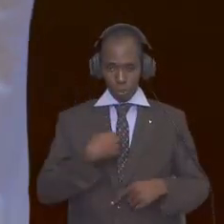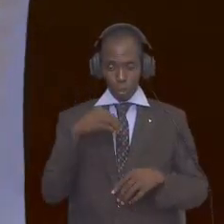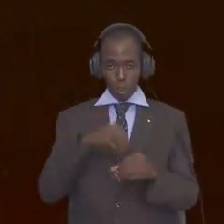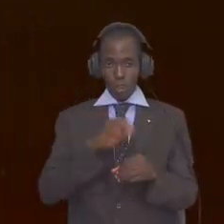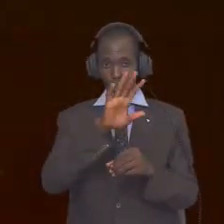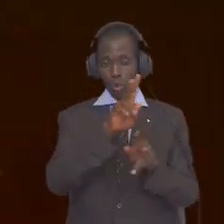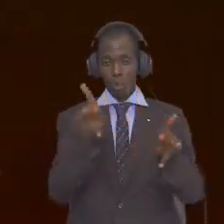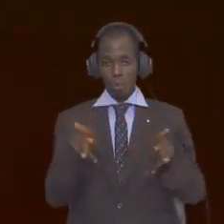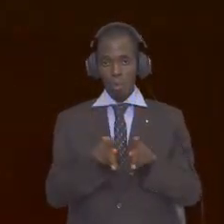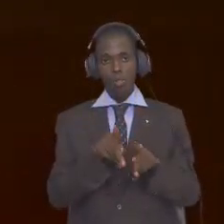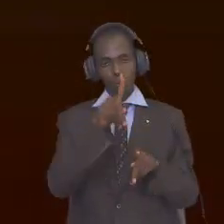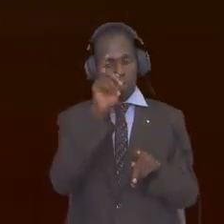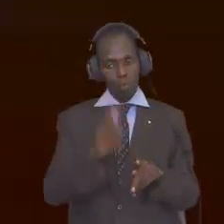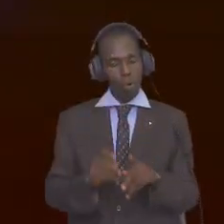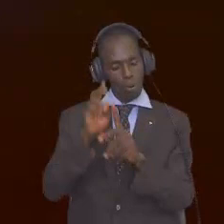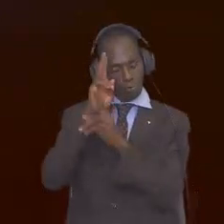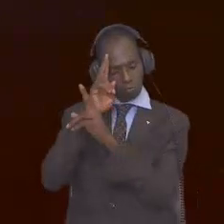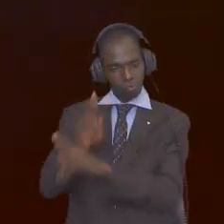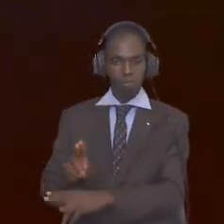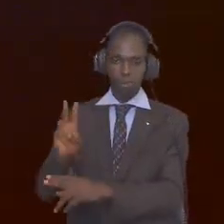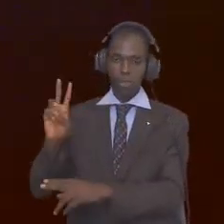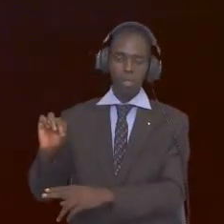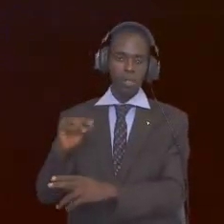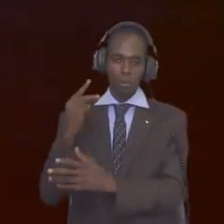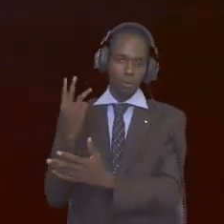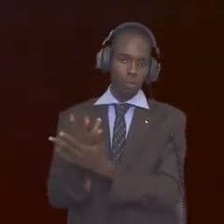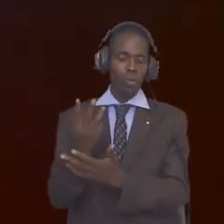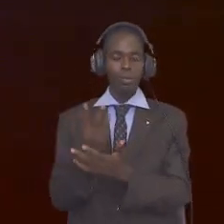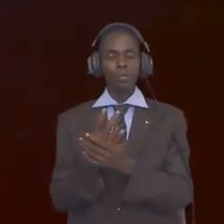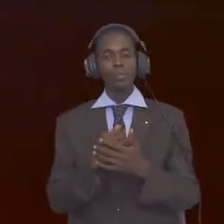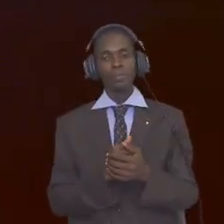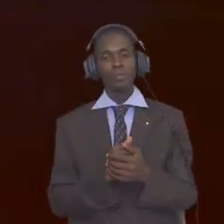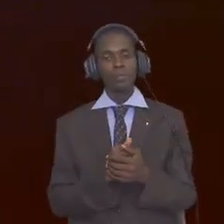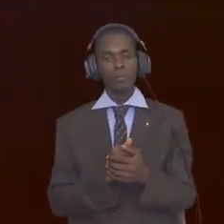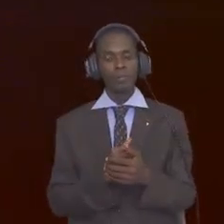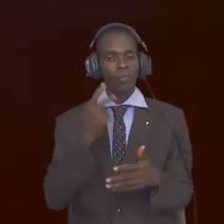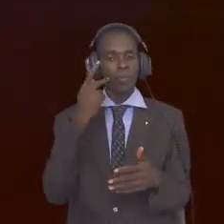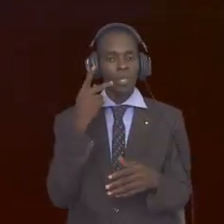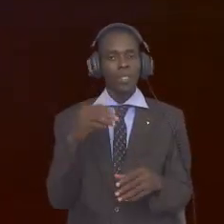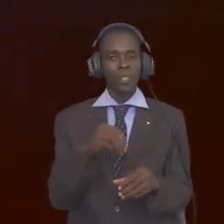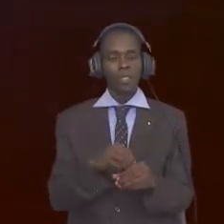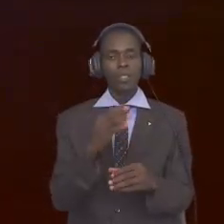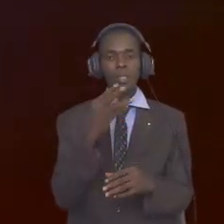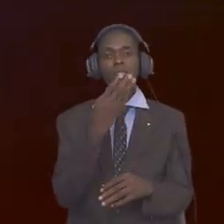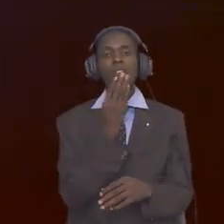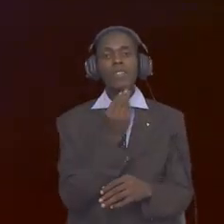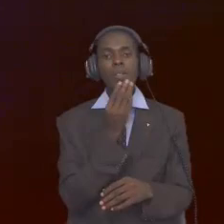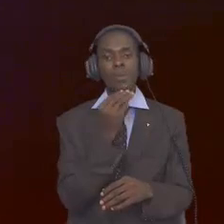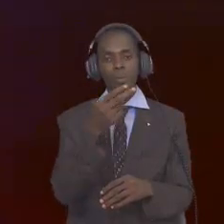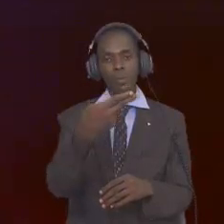You must hold such people in reputation. We're looking at